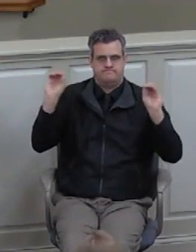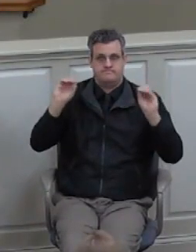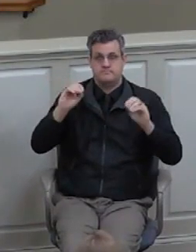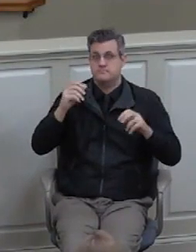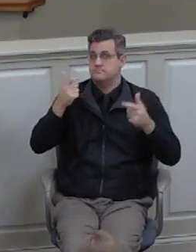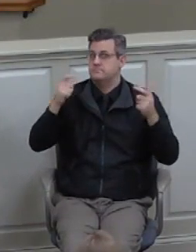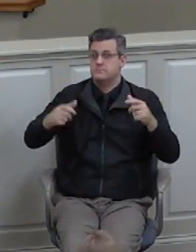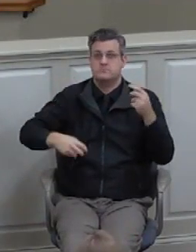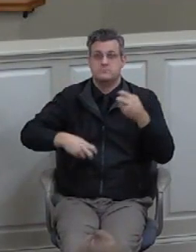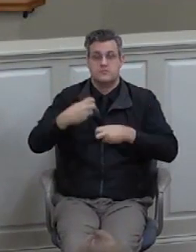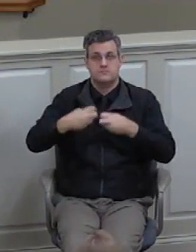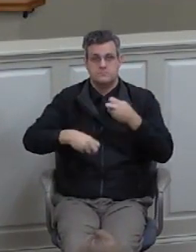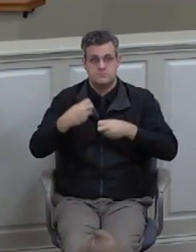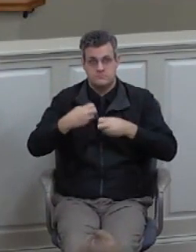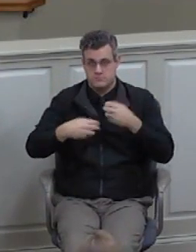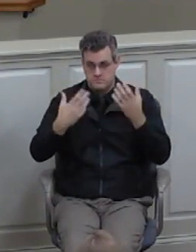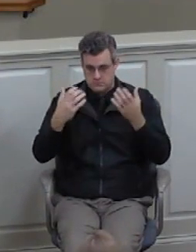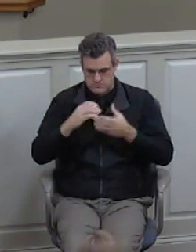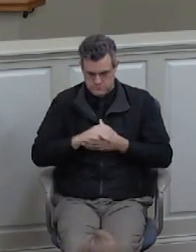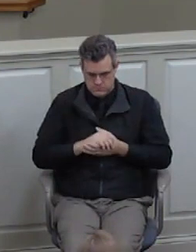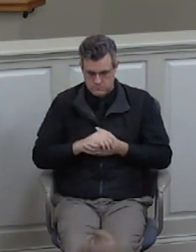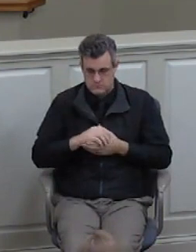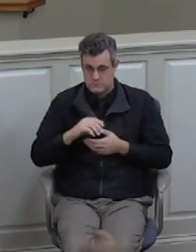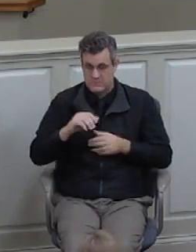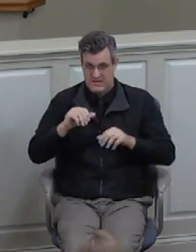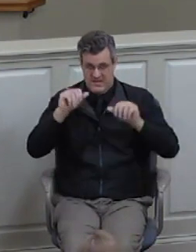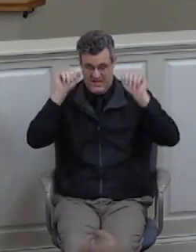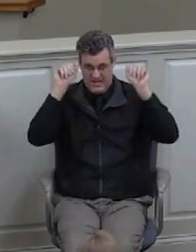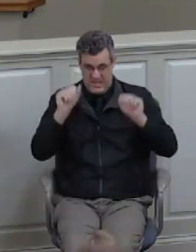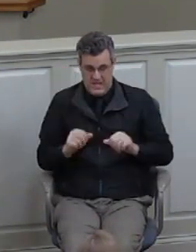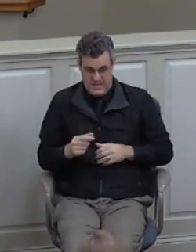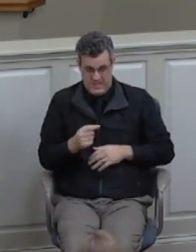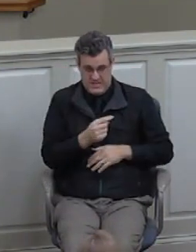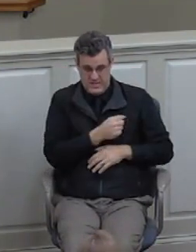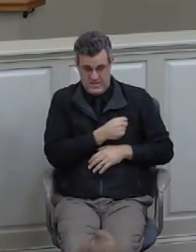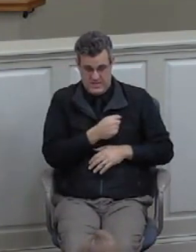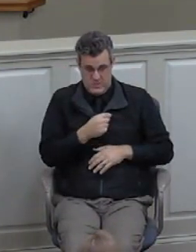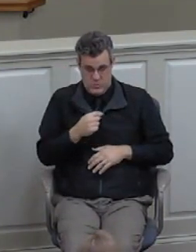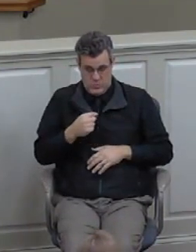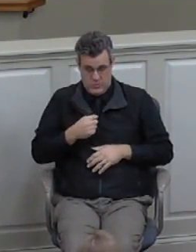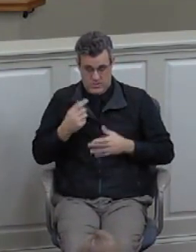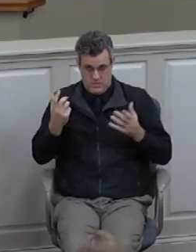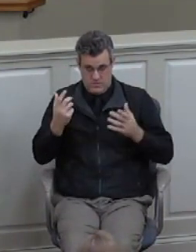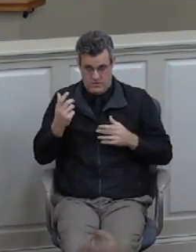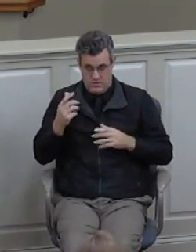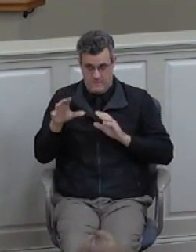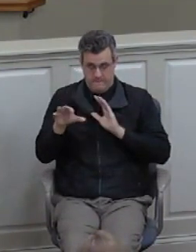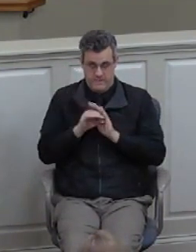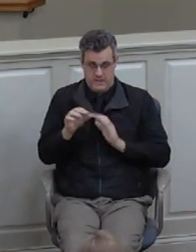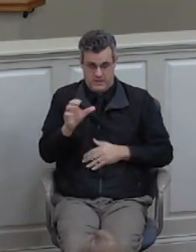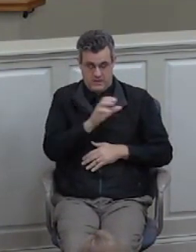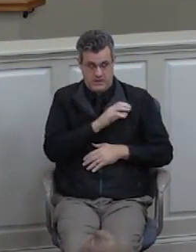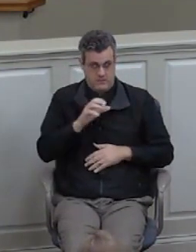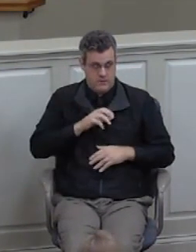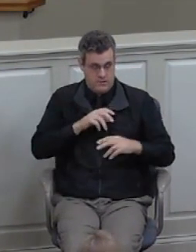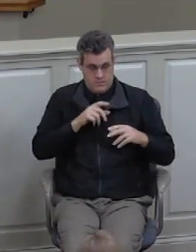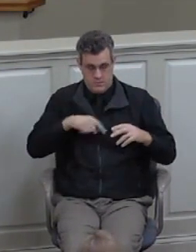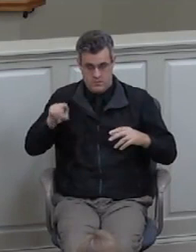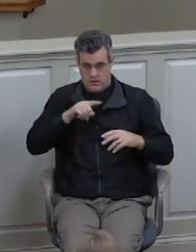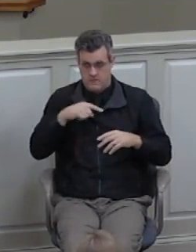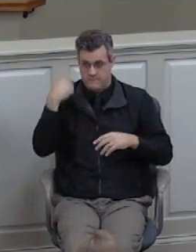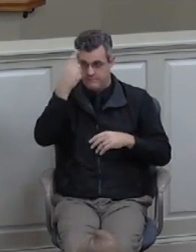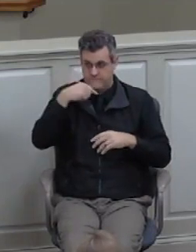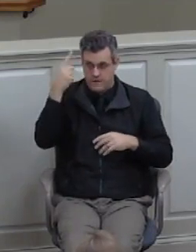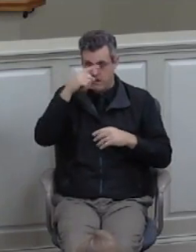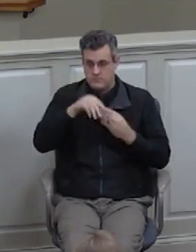is whether or not we can isolate the commission, make sure that you all have tested, that your